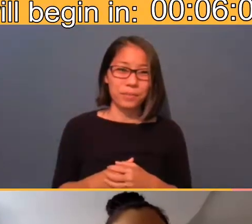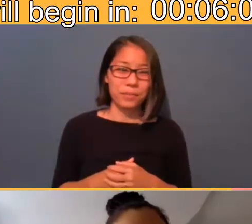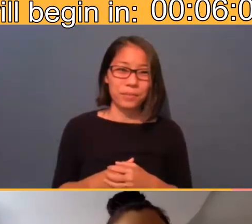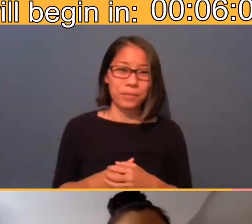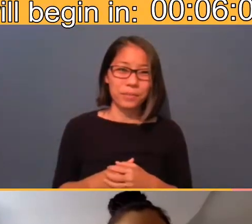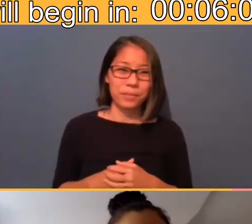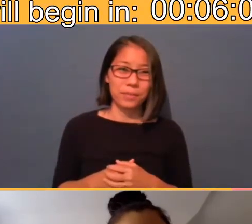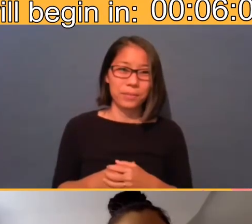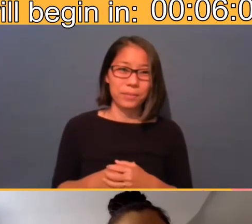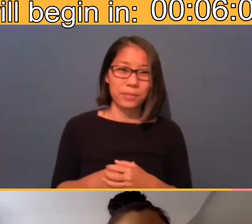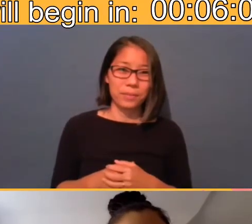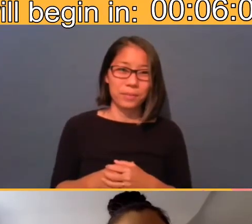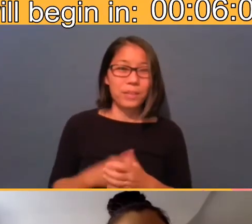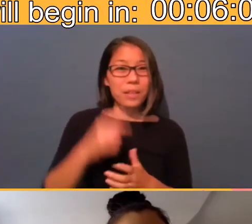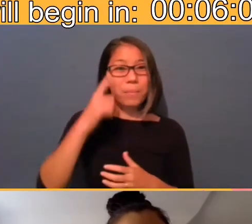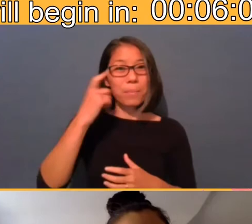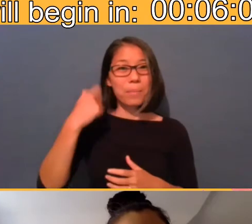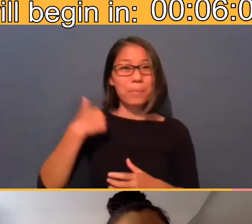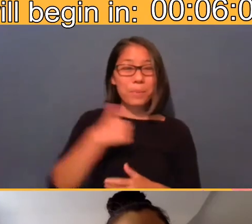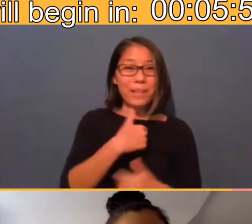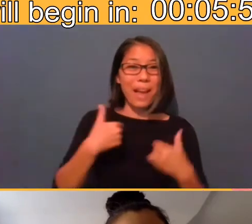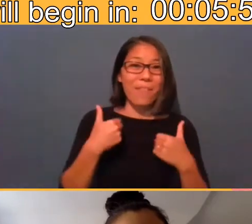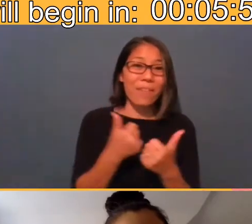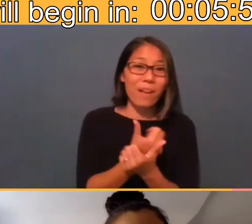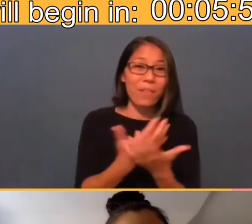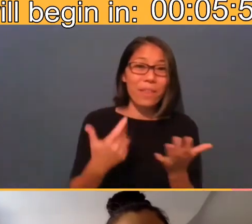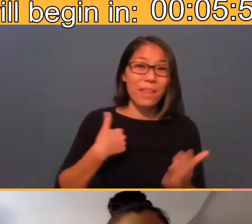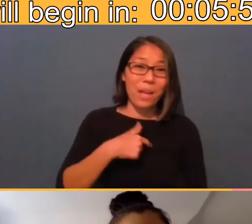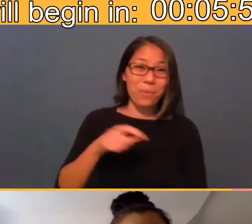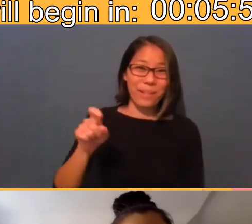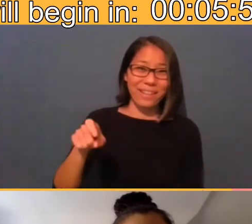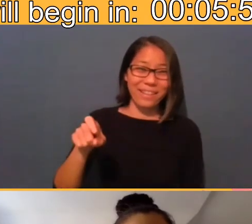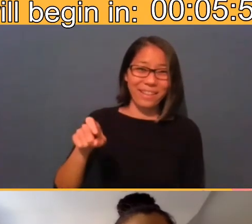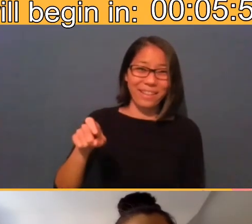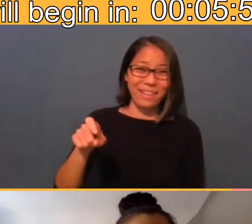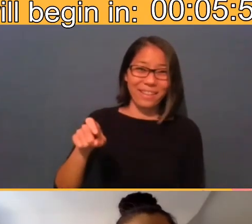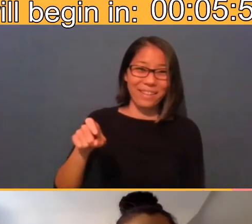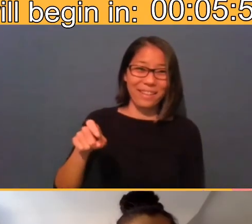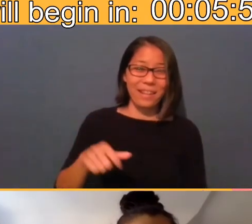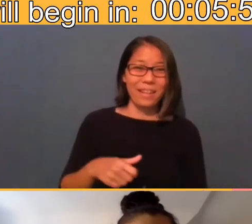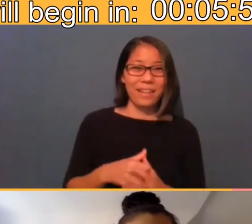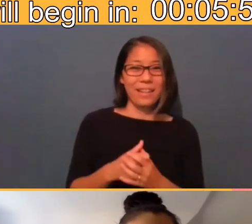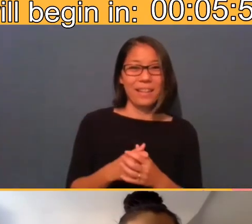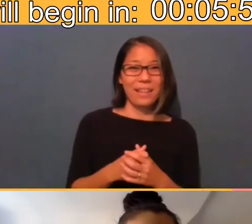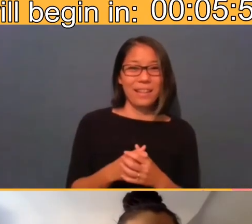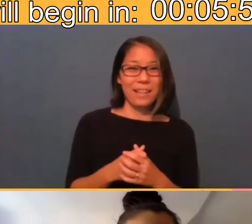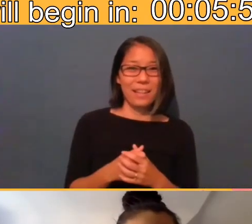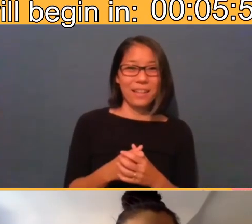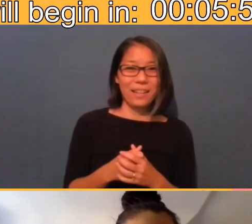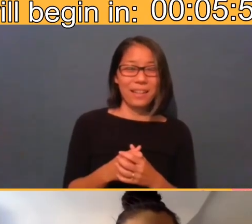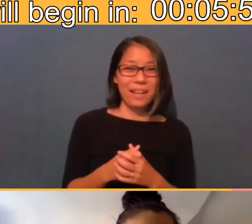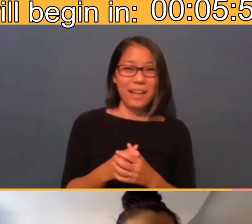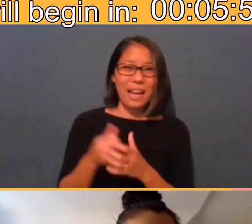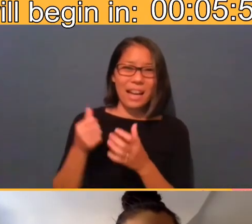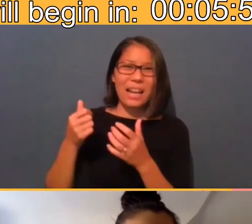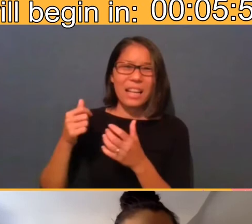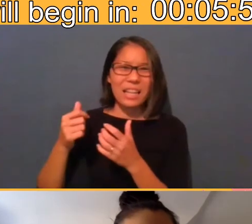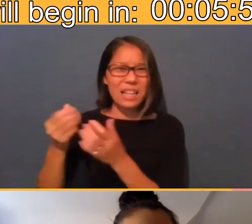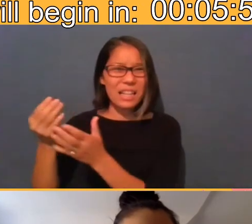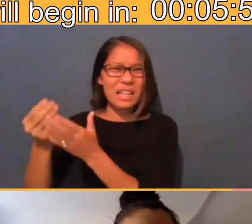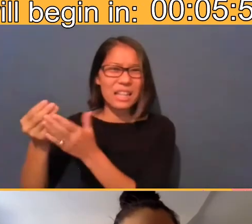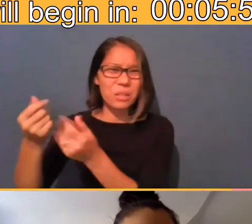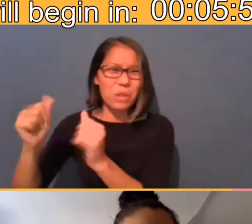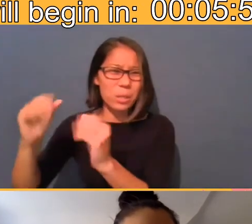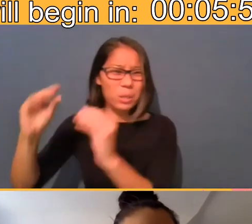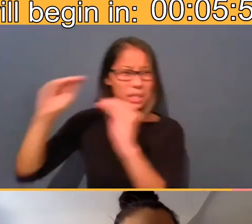necesitamos. Because we do have everything that we need. It's capital that tries to teach us something else.